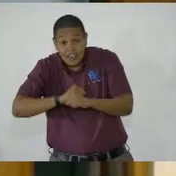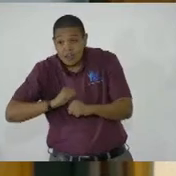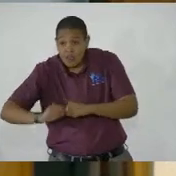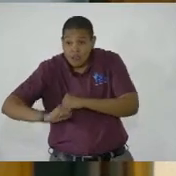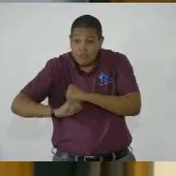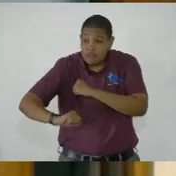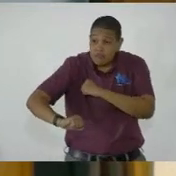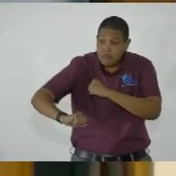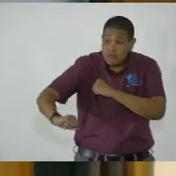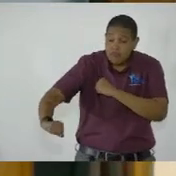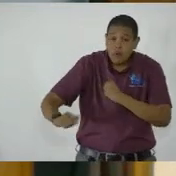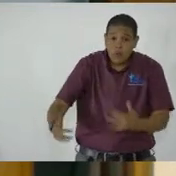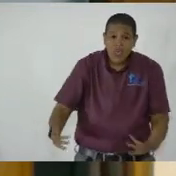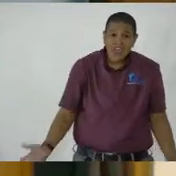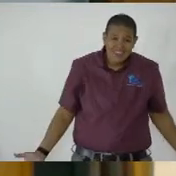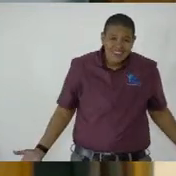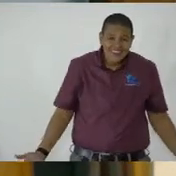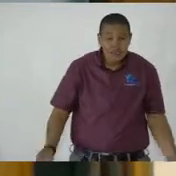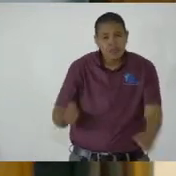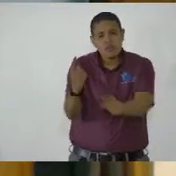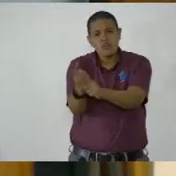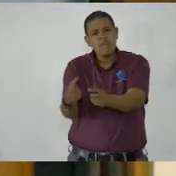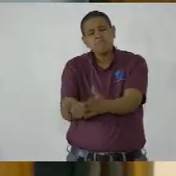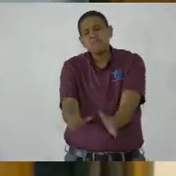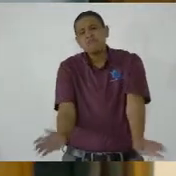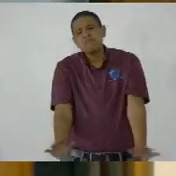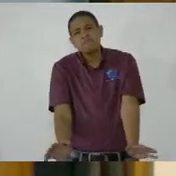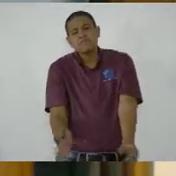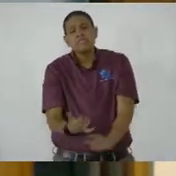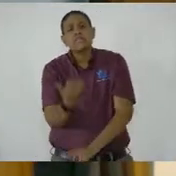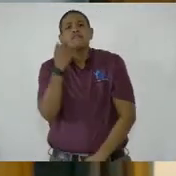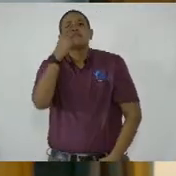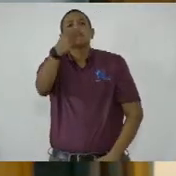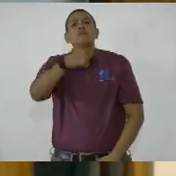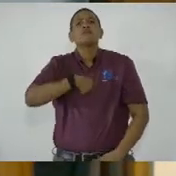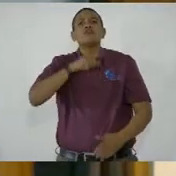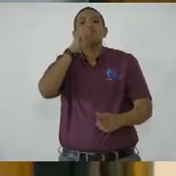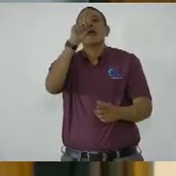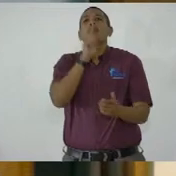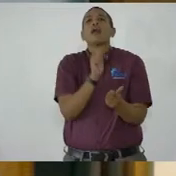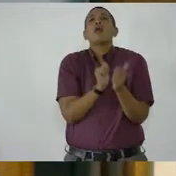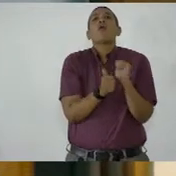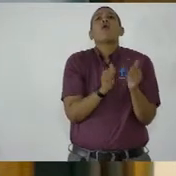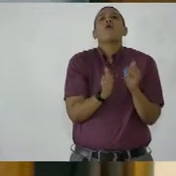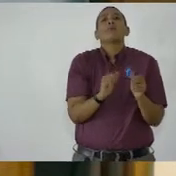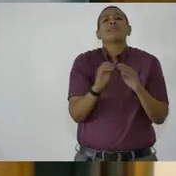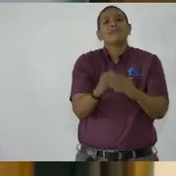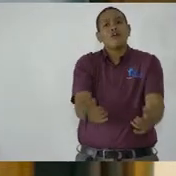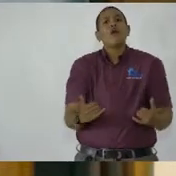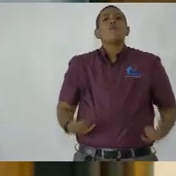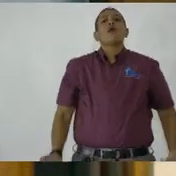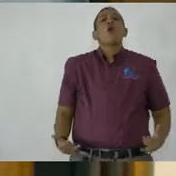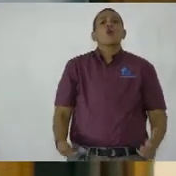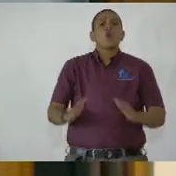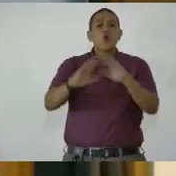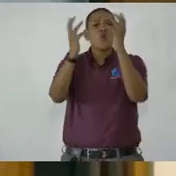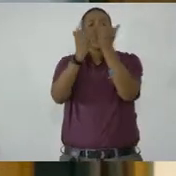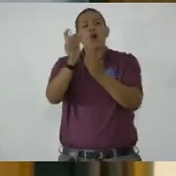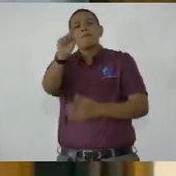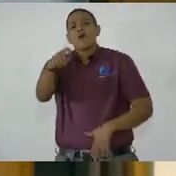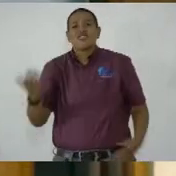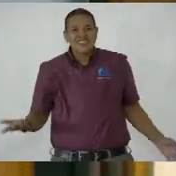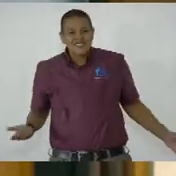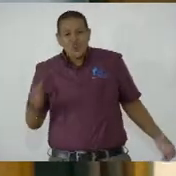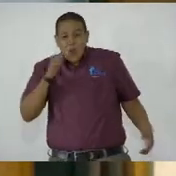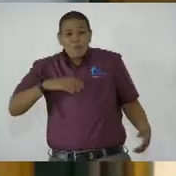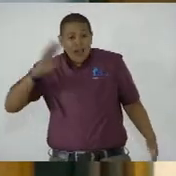giving the right impression if we are going to really be competitive in the modern world. And so, Madam Speaker,